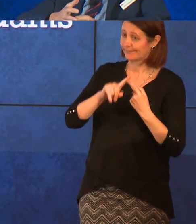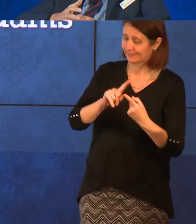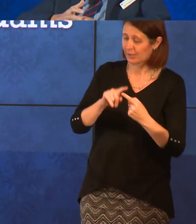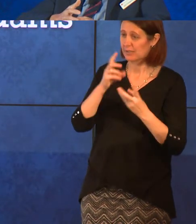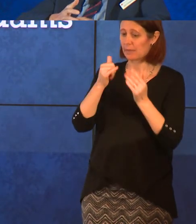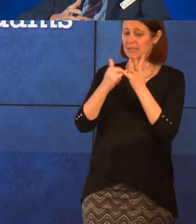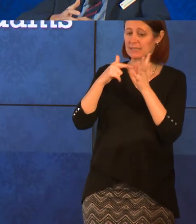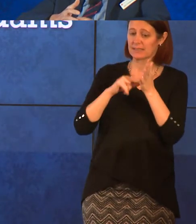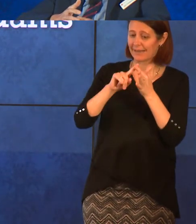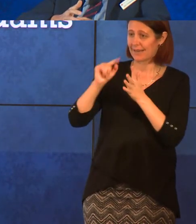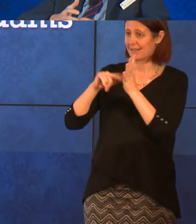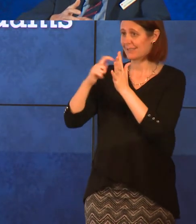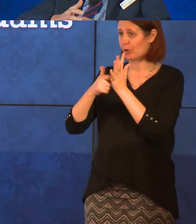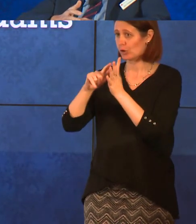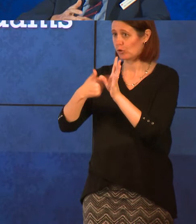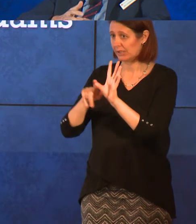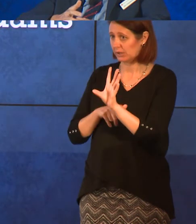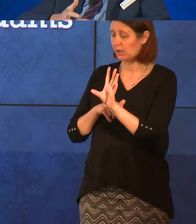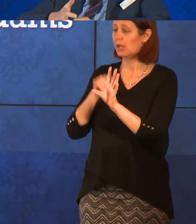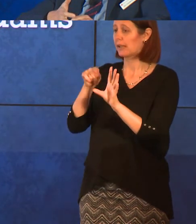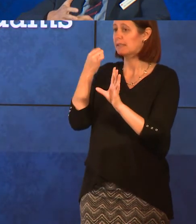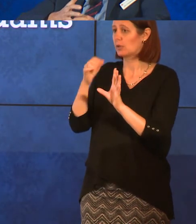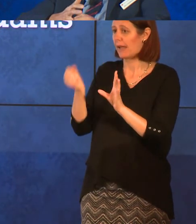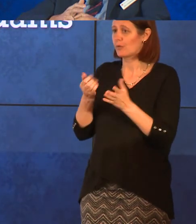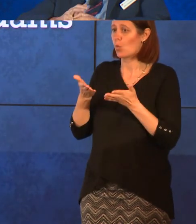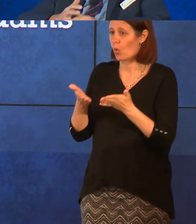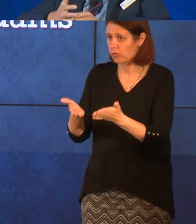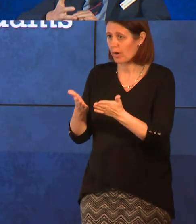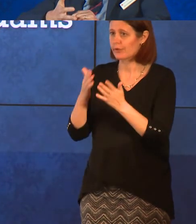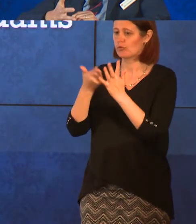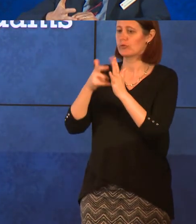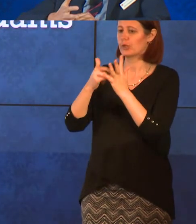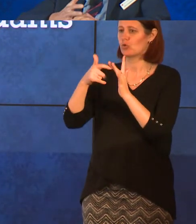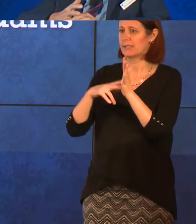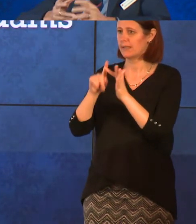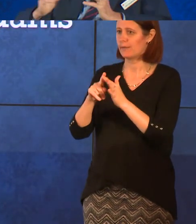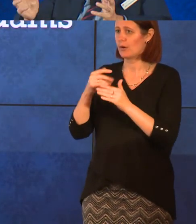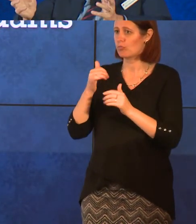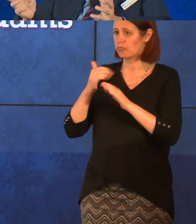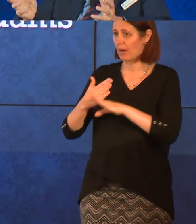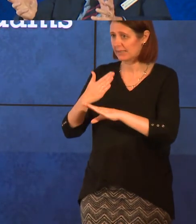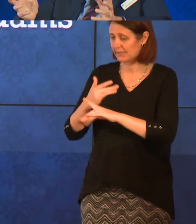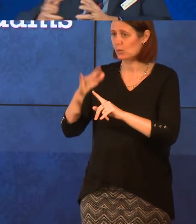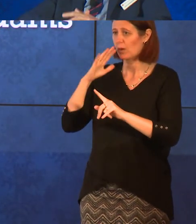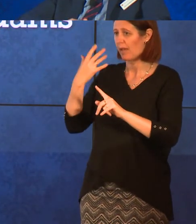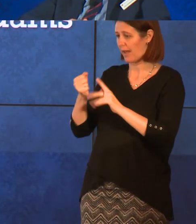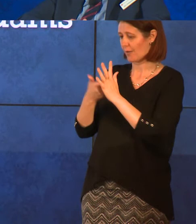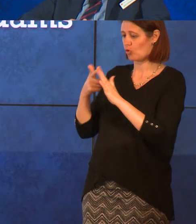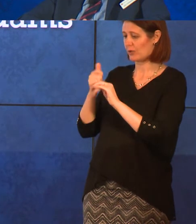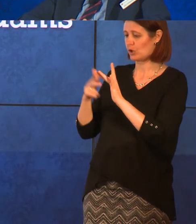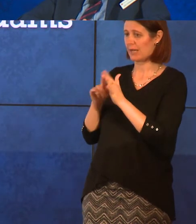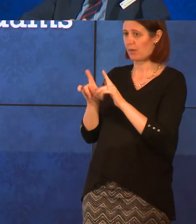territories are still required to authorise restrictive practices where there is an authorising regime, which there is in